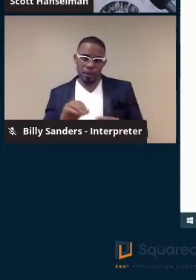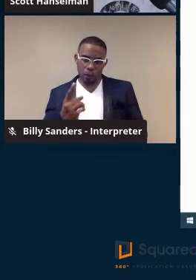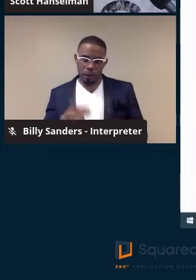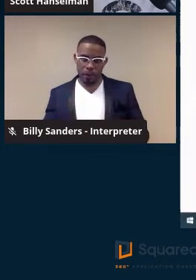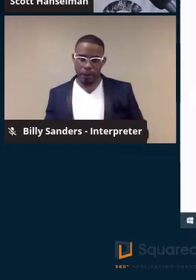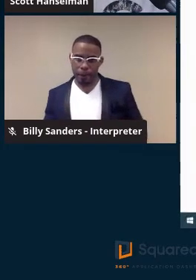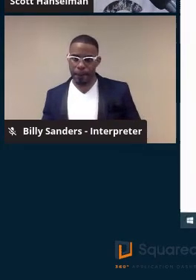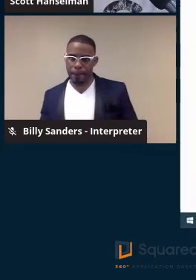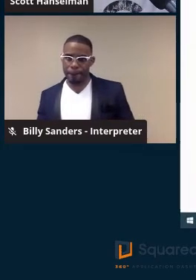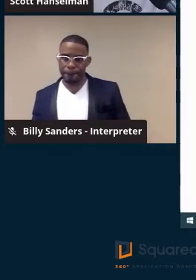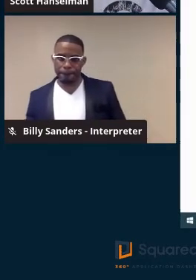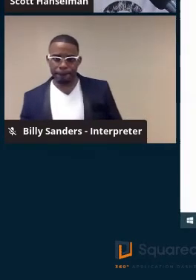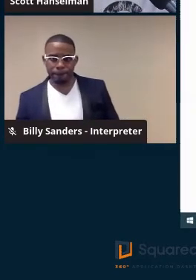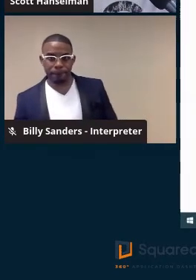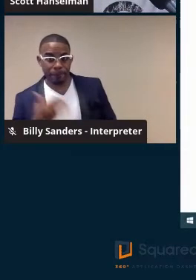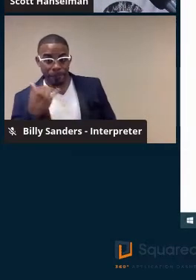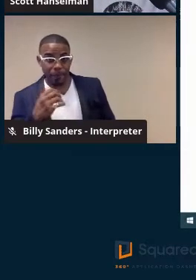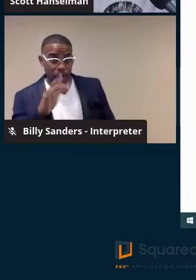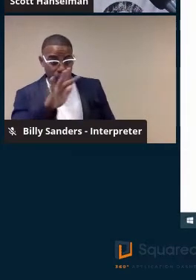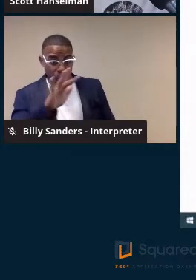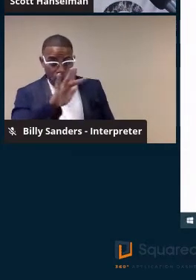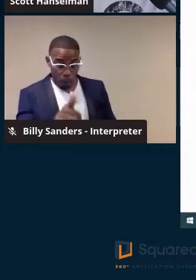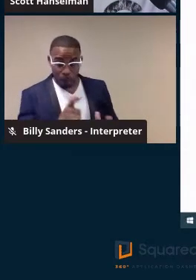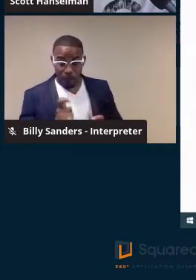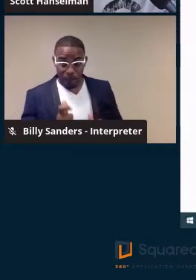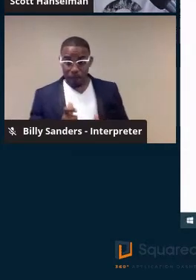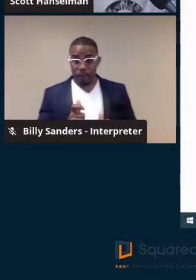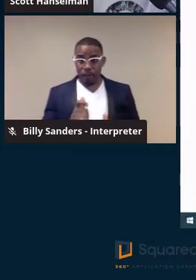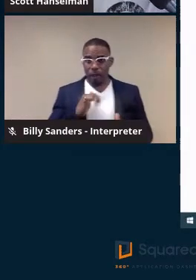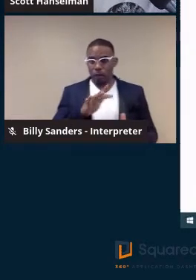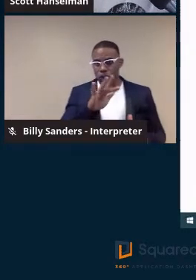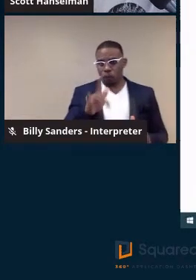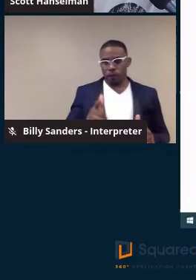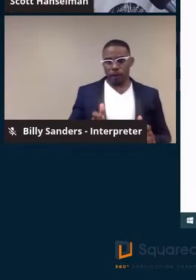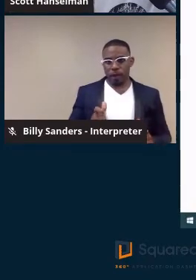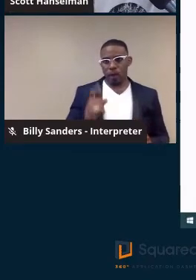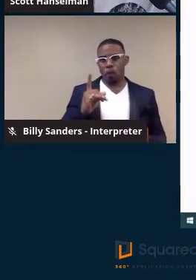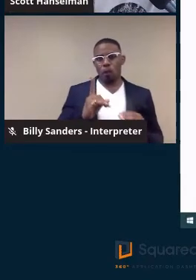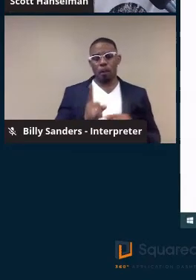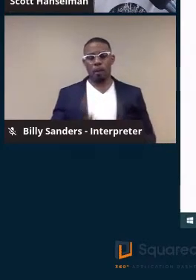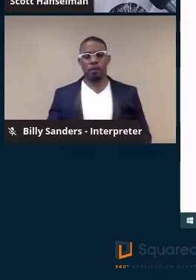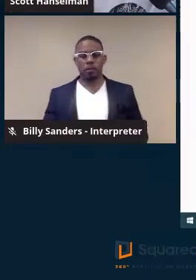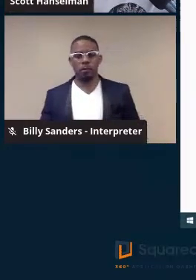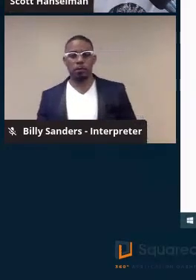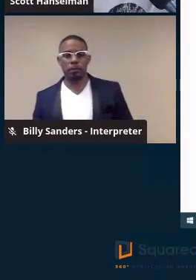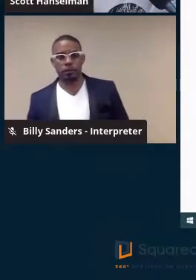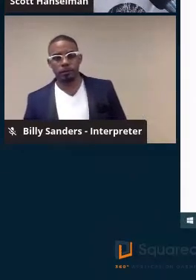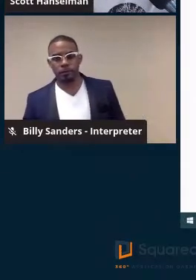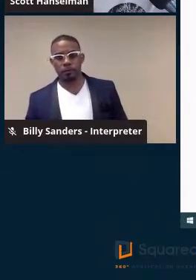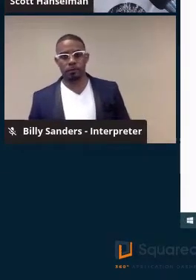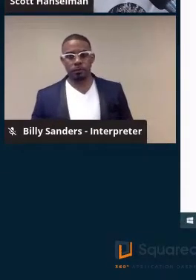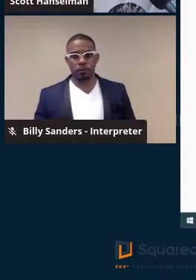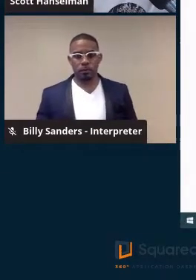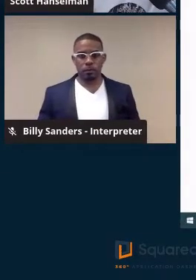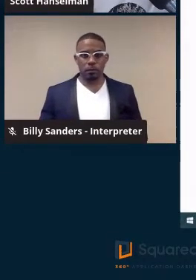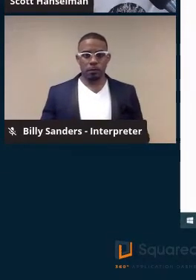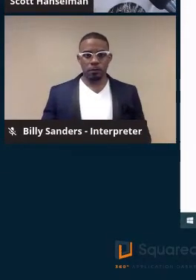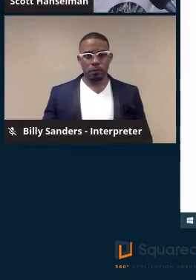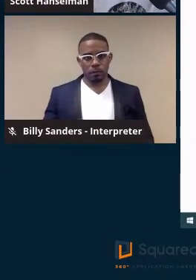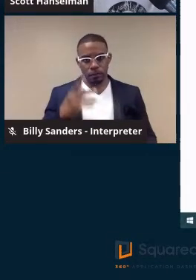The second thing is, if I scroll fast, I'm going to just scroll fast one moment here. Watch. See the